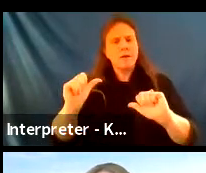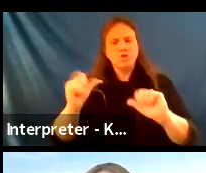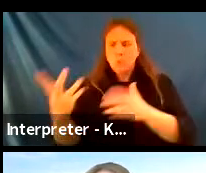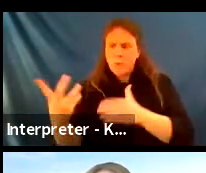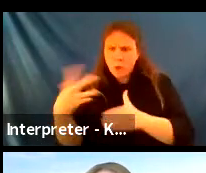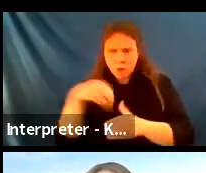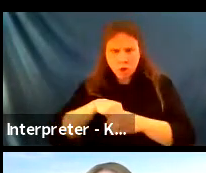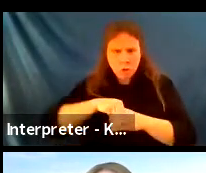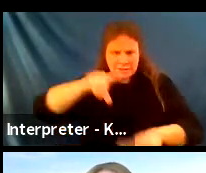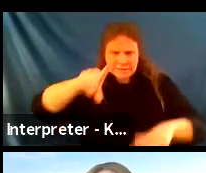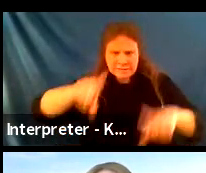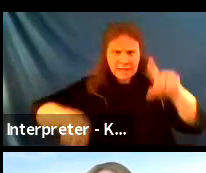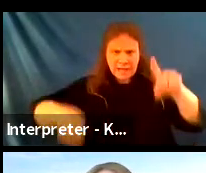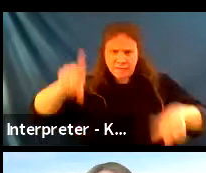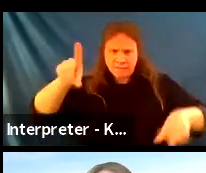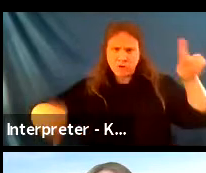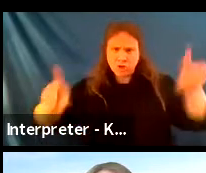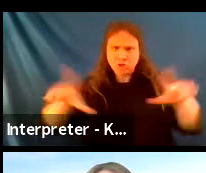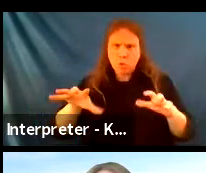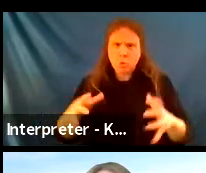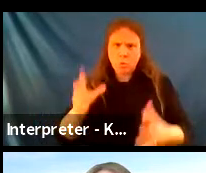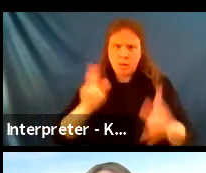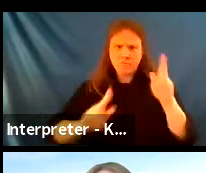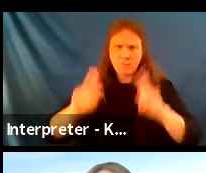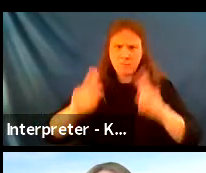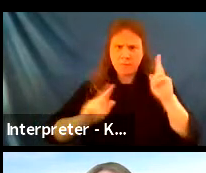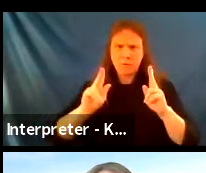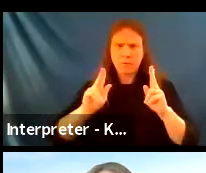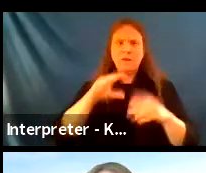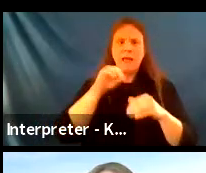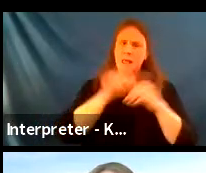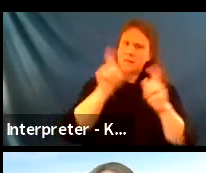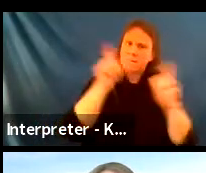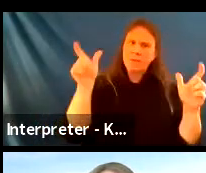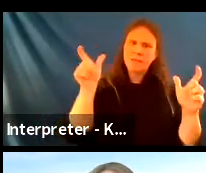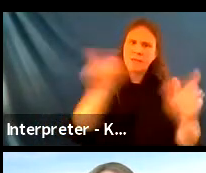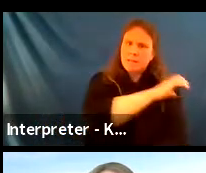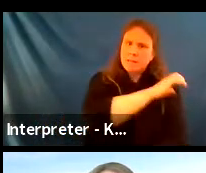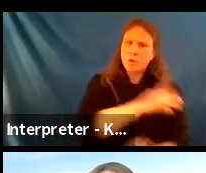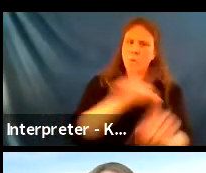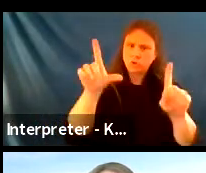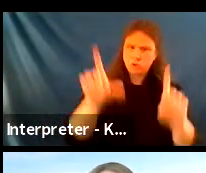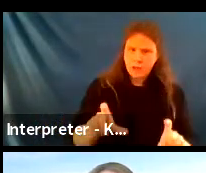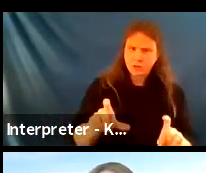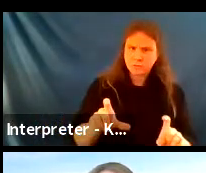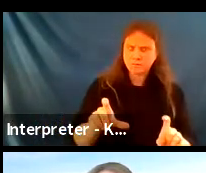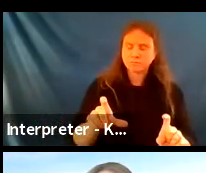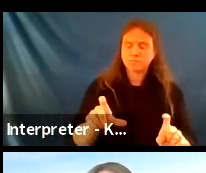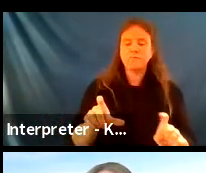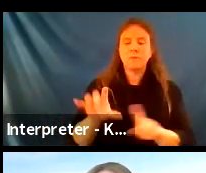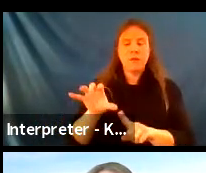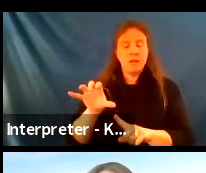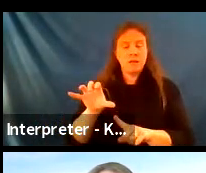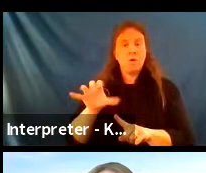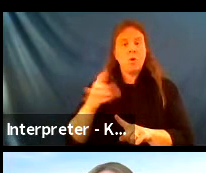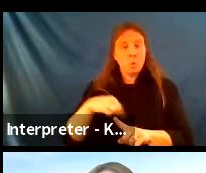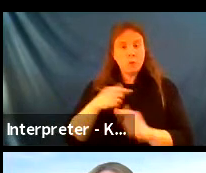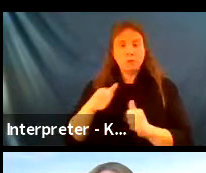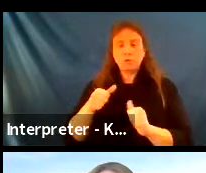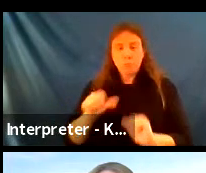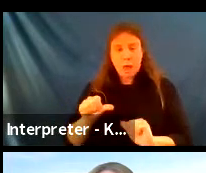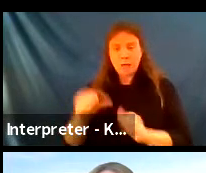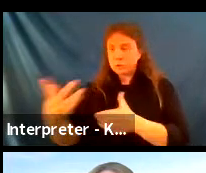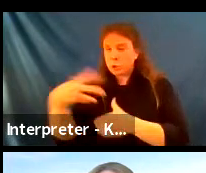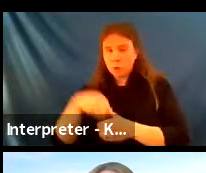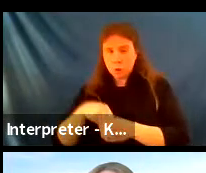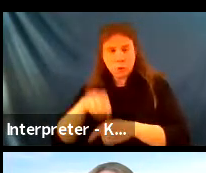in the big clinical trial. And it's based on that attempt and the data that came out